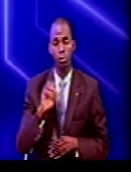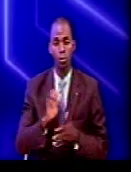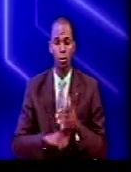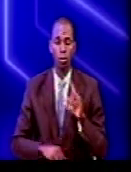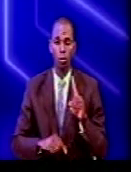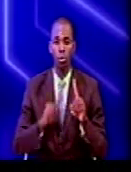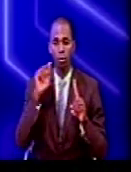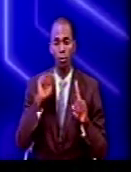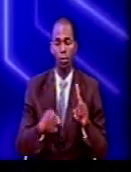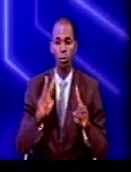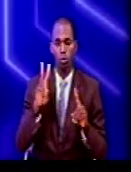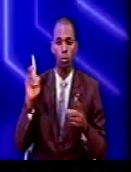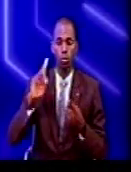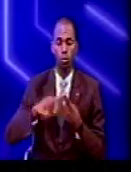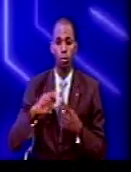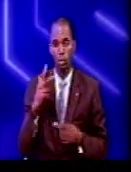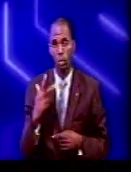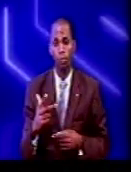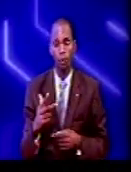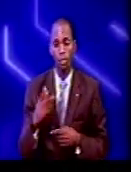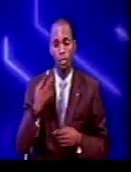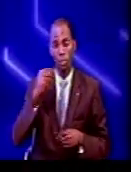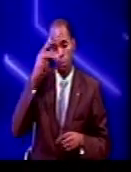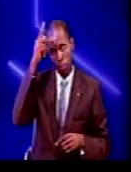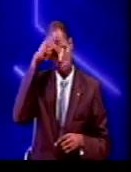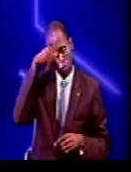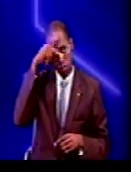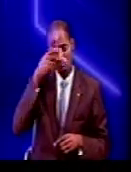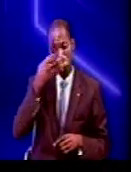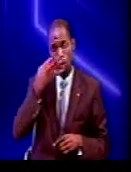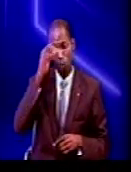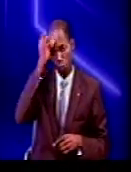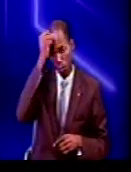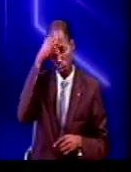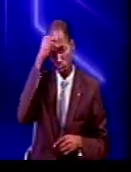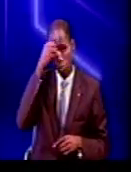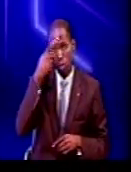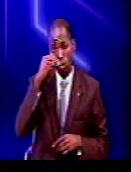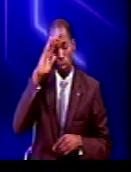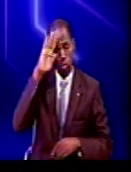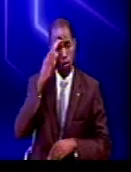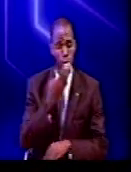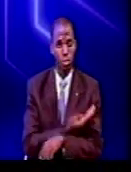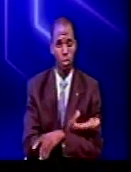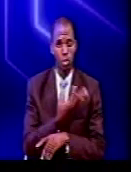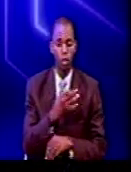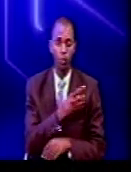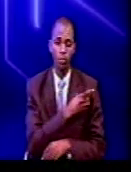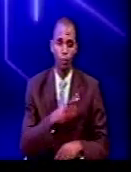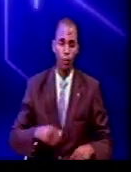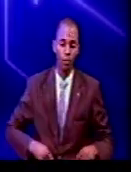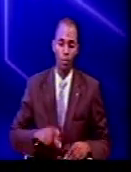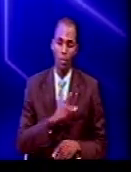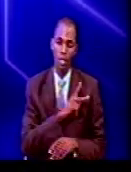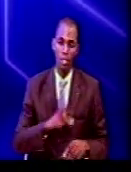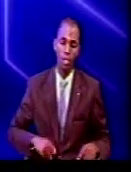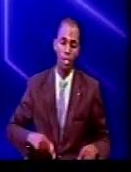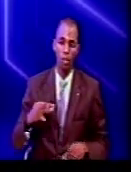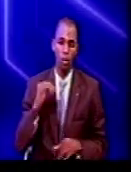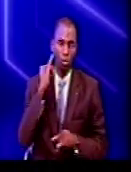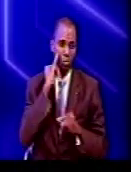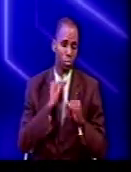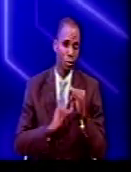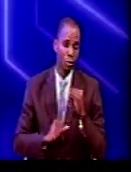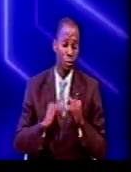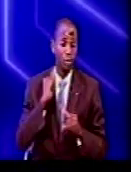In Proverbs chapter 1, verse 1 through to 3, the proverb of Solomon, the son